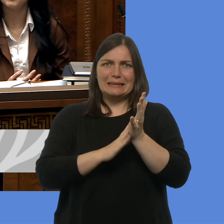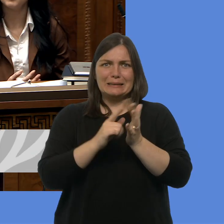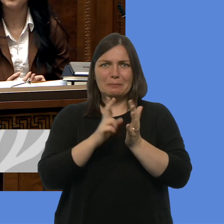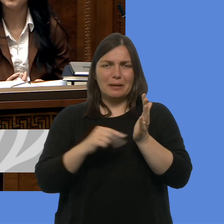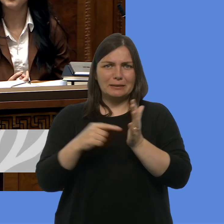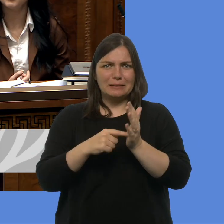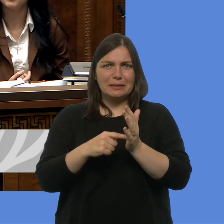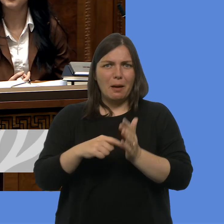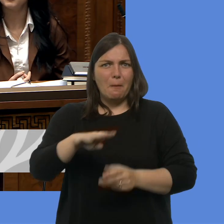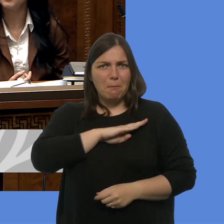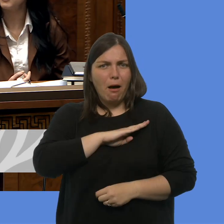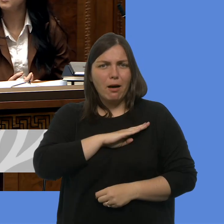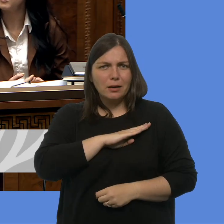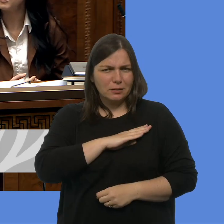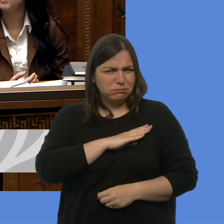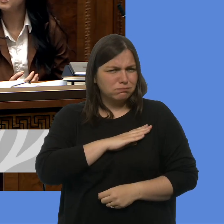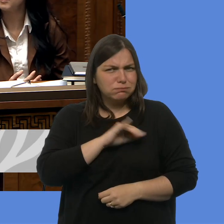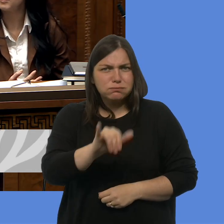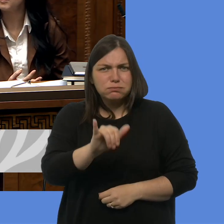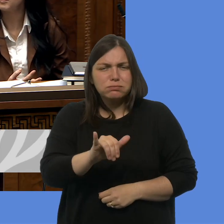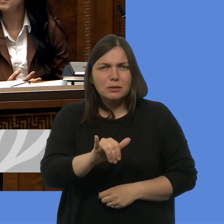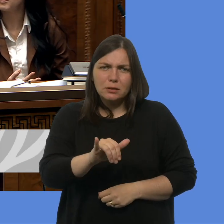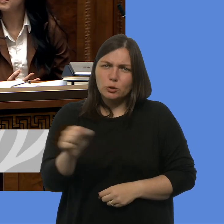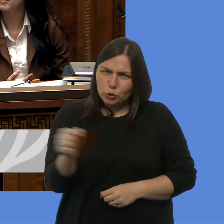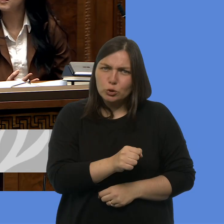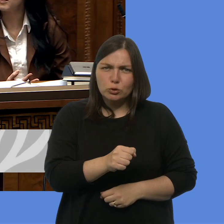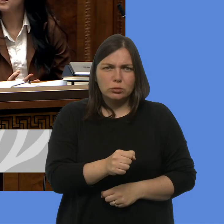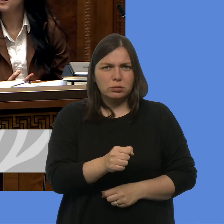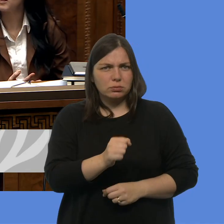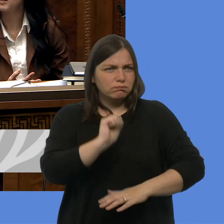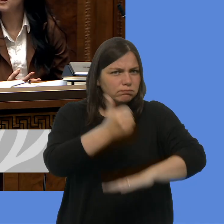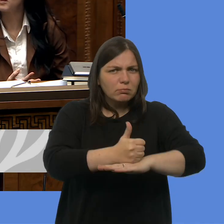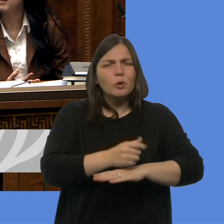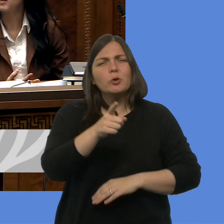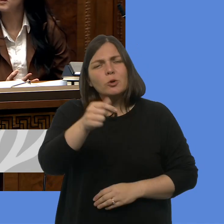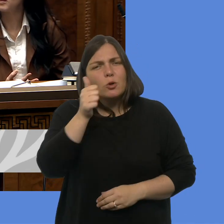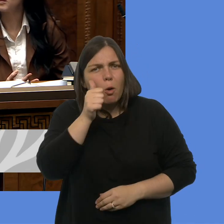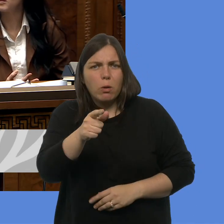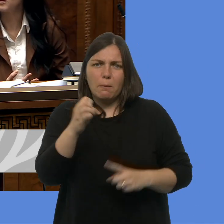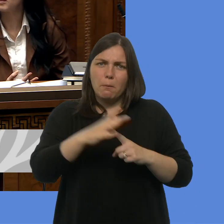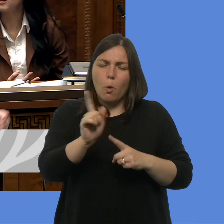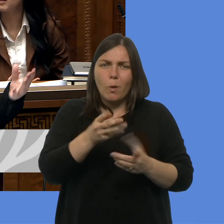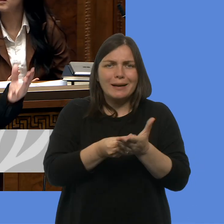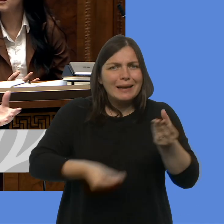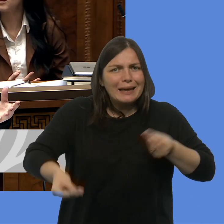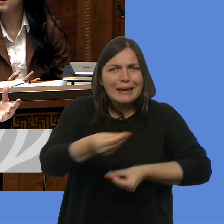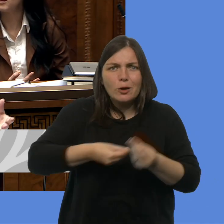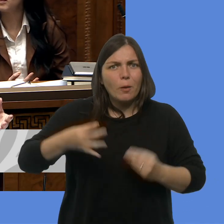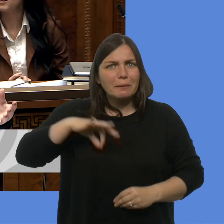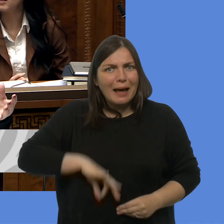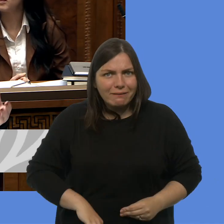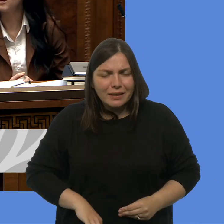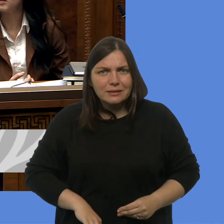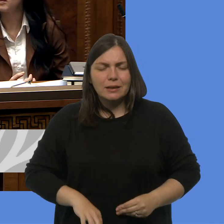the reasons which the member is only too aware of, in terms of the economic benefit, in terms of the construction itself, but the